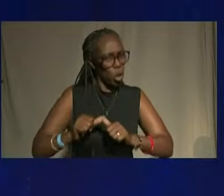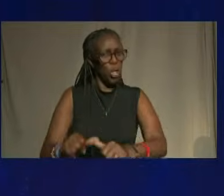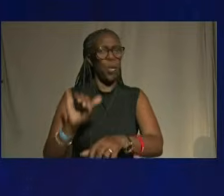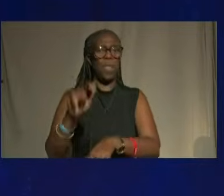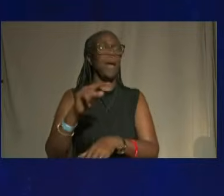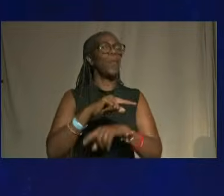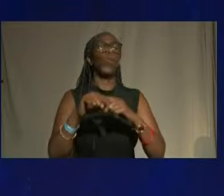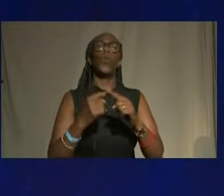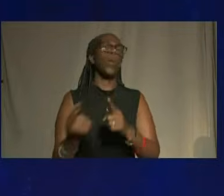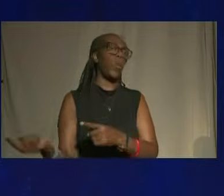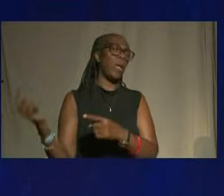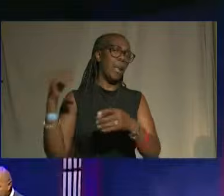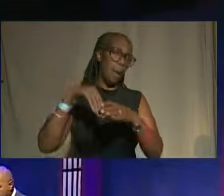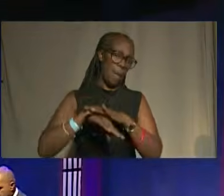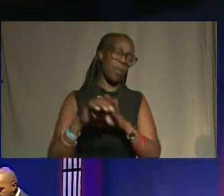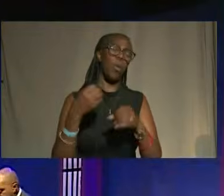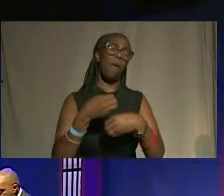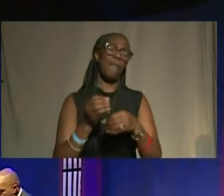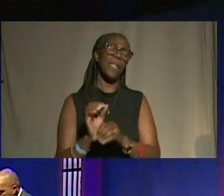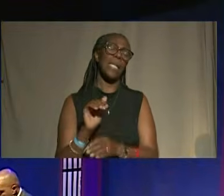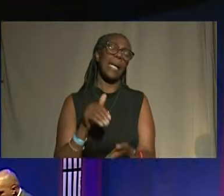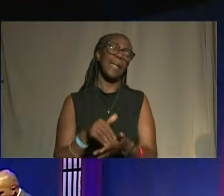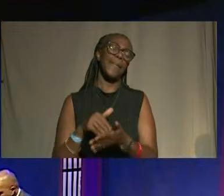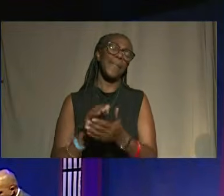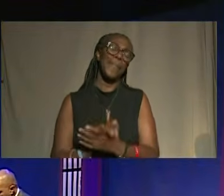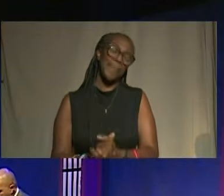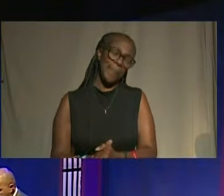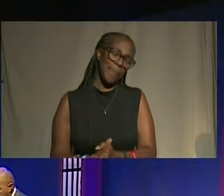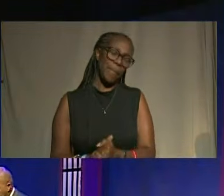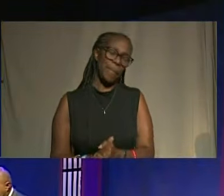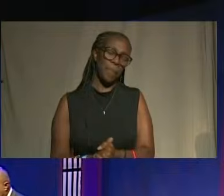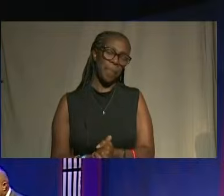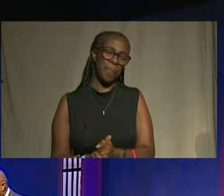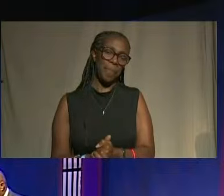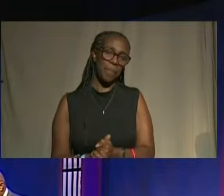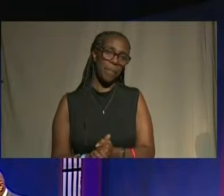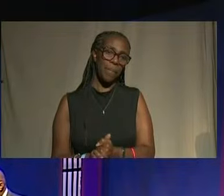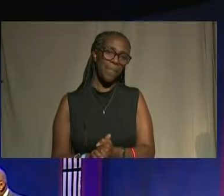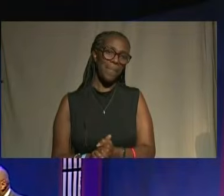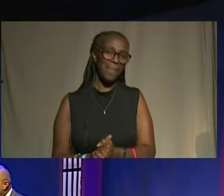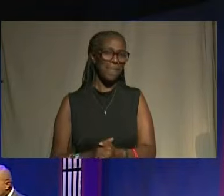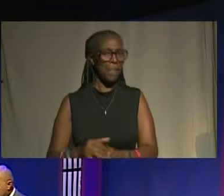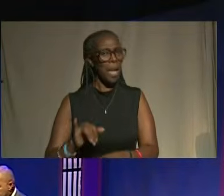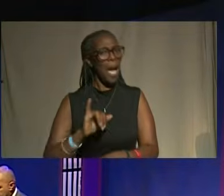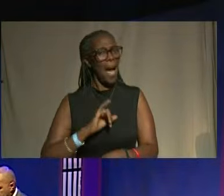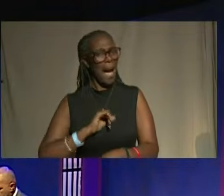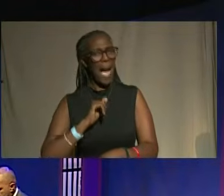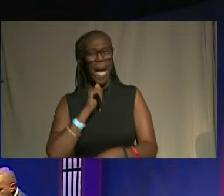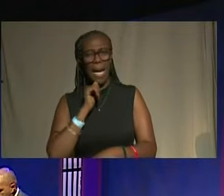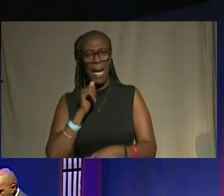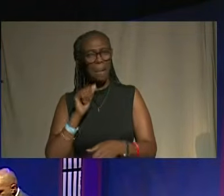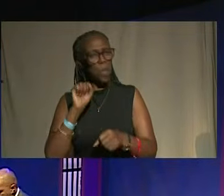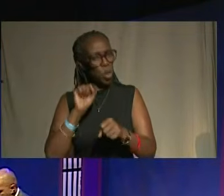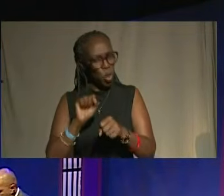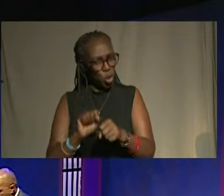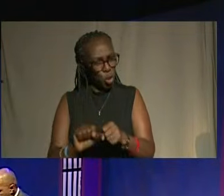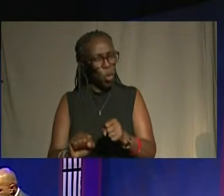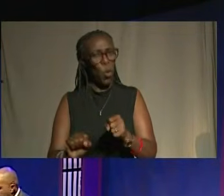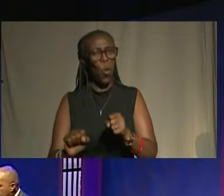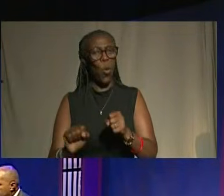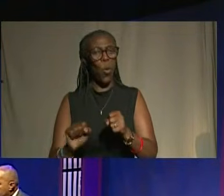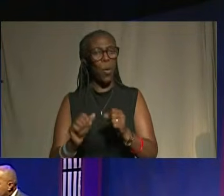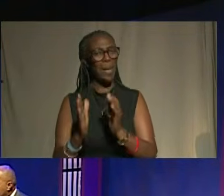into office again. Time, thank you. The Team JLP, you have 45 seconds to rebut. I am so glad that you named all of